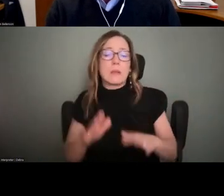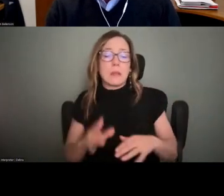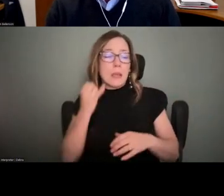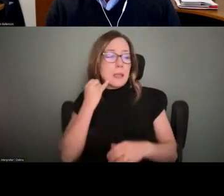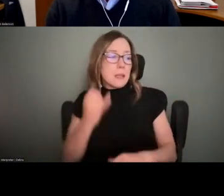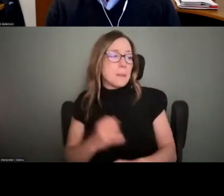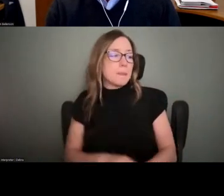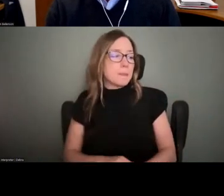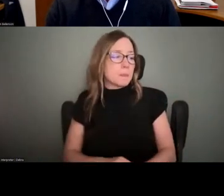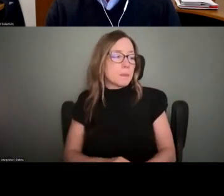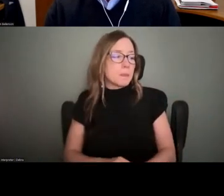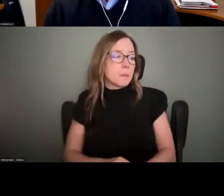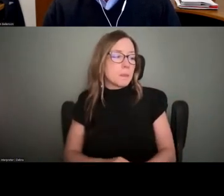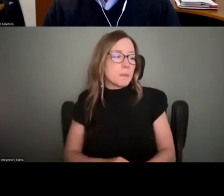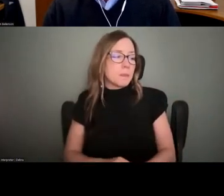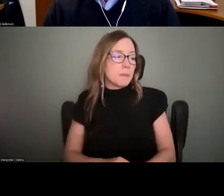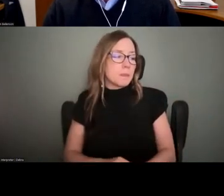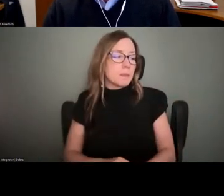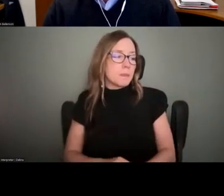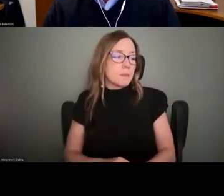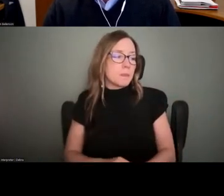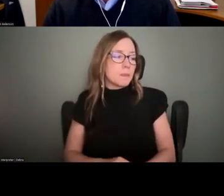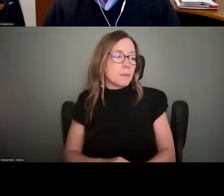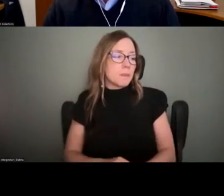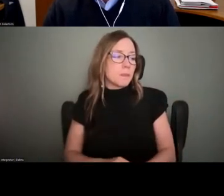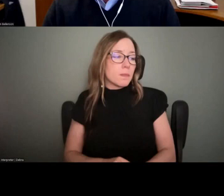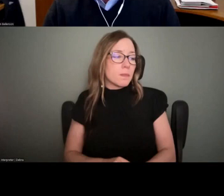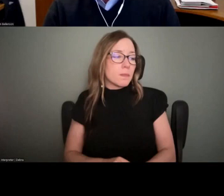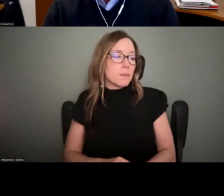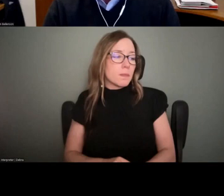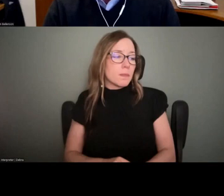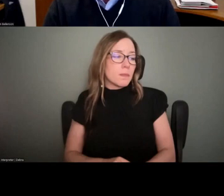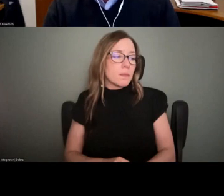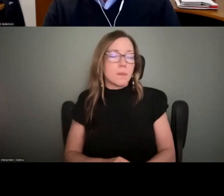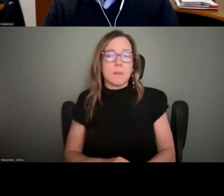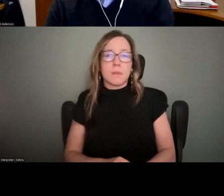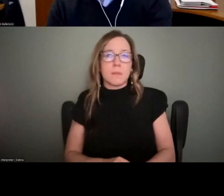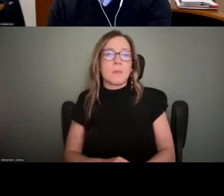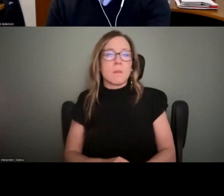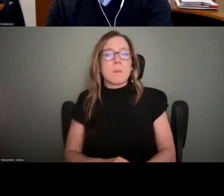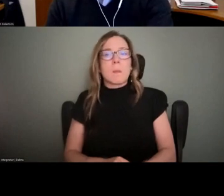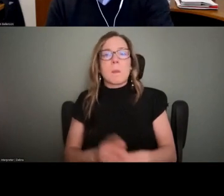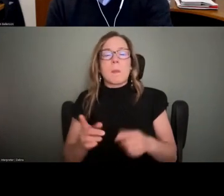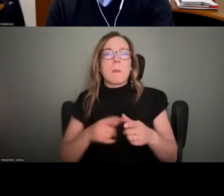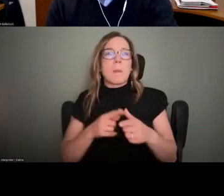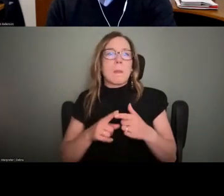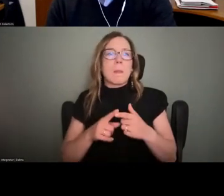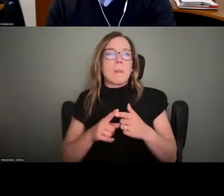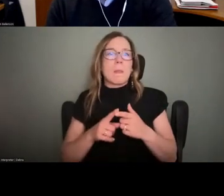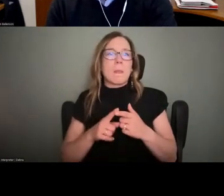idea. In terms of sort of, I was also asked to talk a little bit